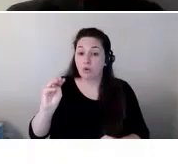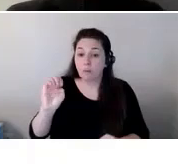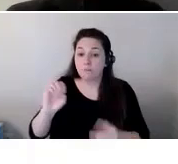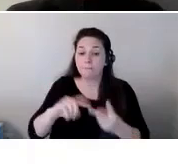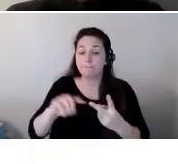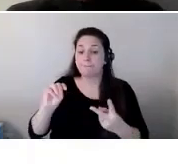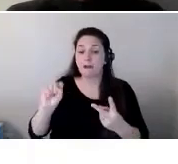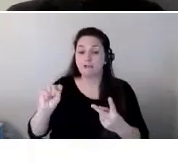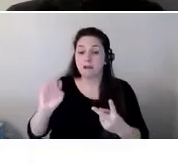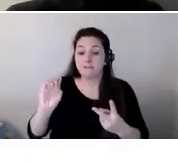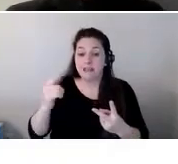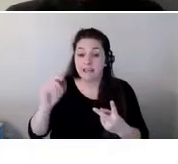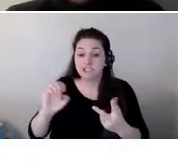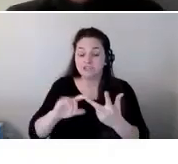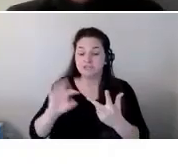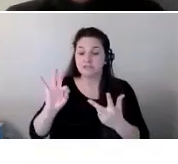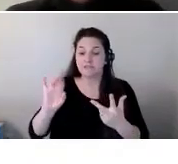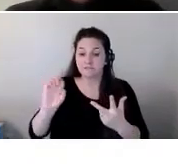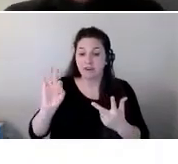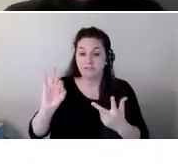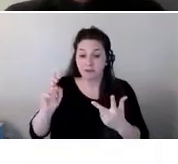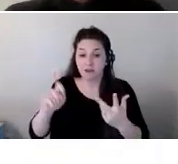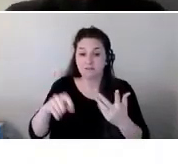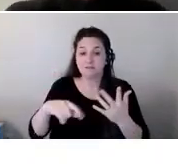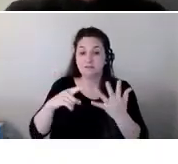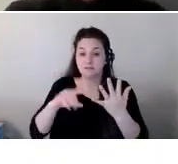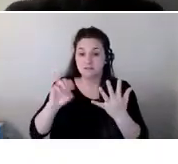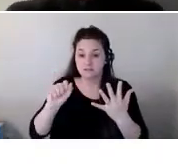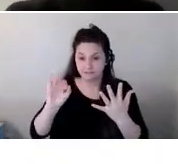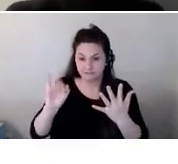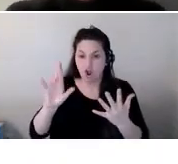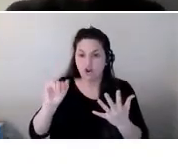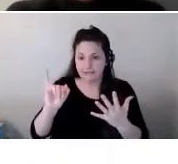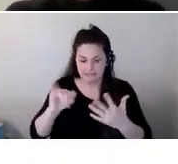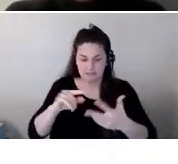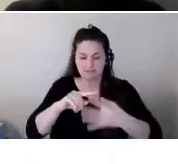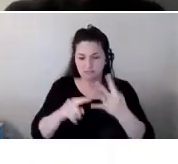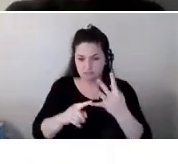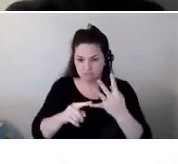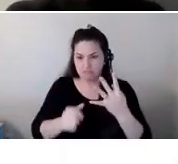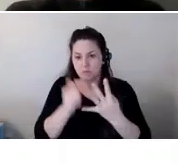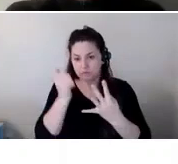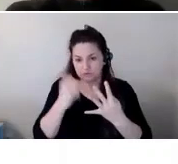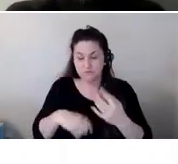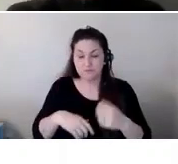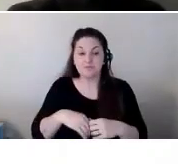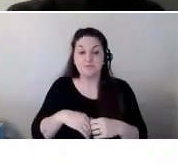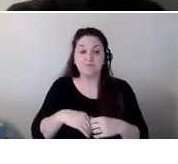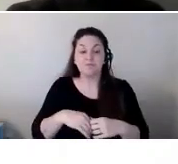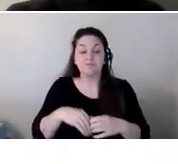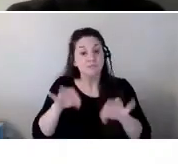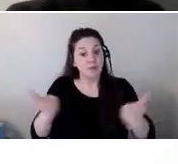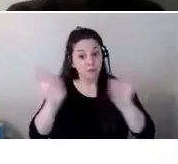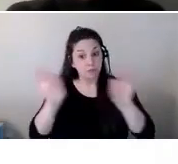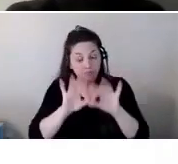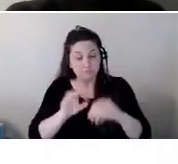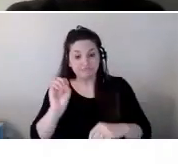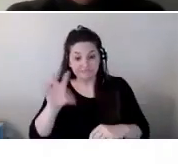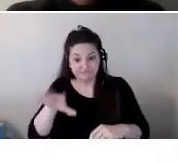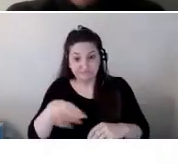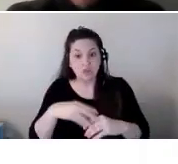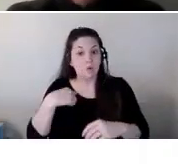Edge, Firefox, and Safari. Now, one thing that I will mention that is quite important is that we do